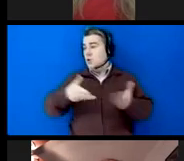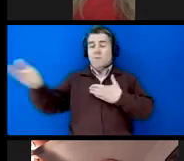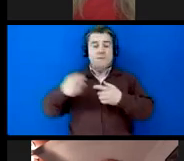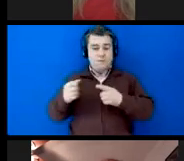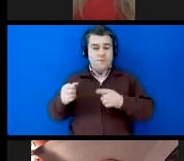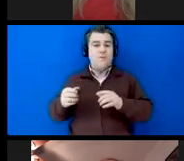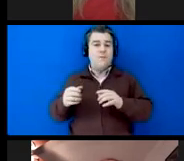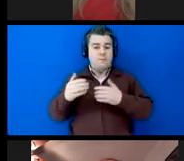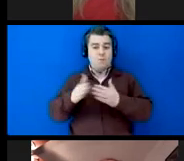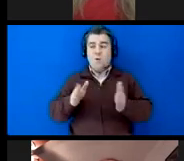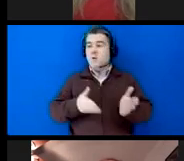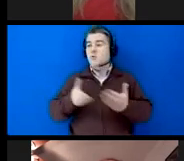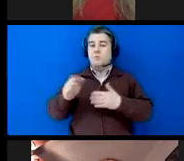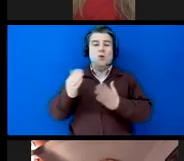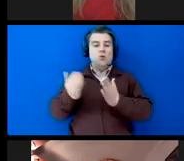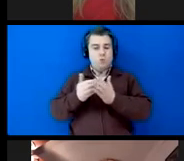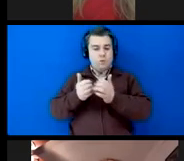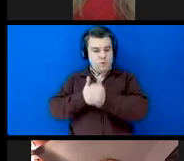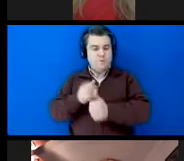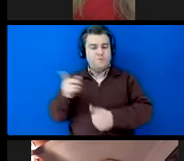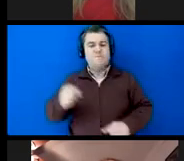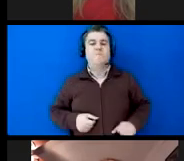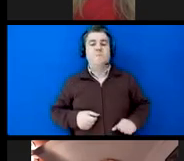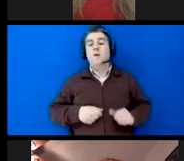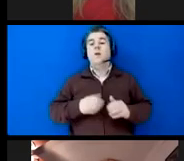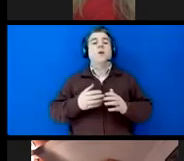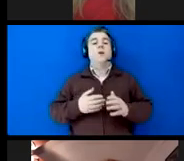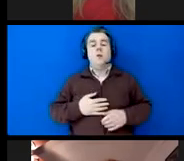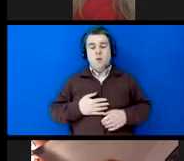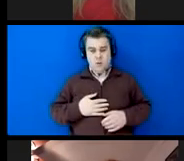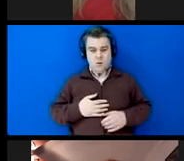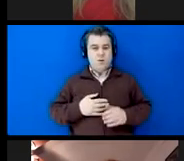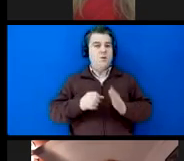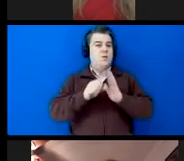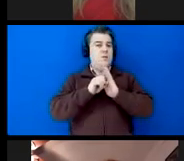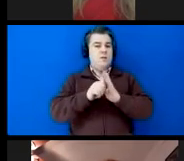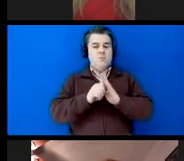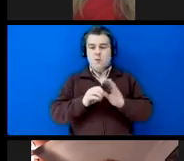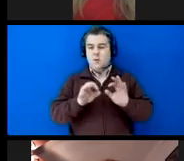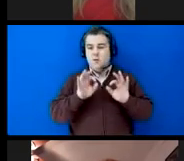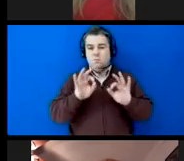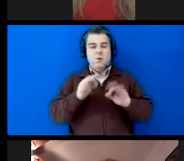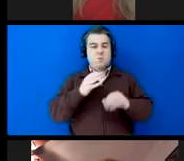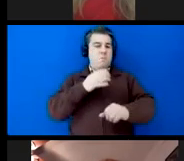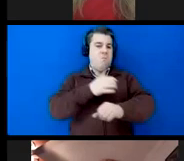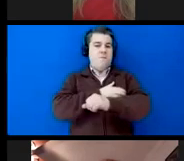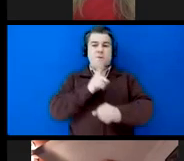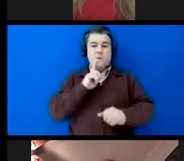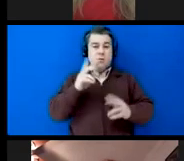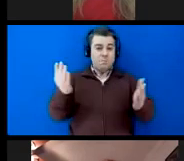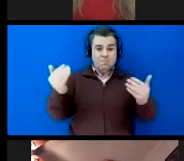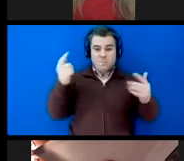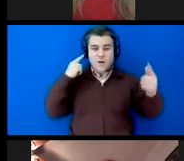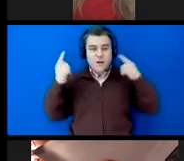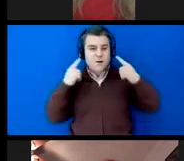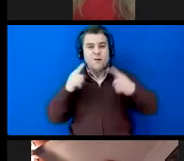the retargeting begins. So there's the sample system. It's extremely, extremely powerful. I look forward to hearing from everybody on